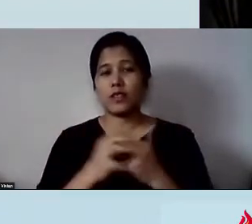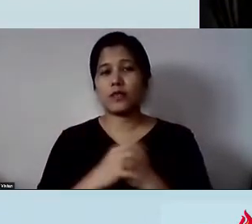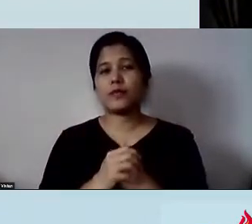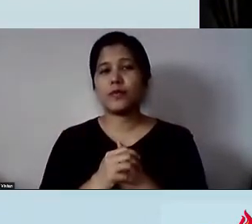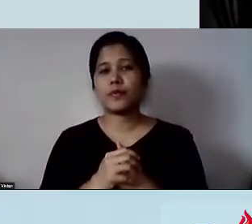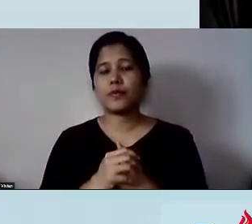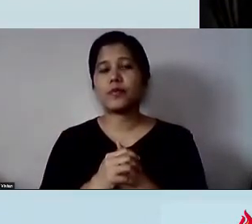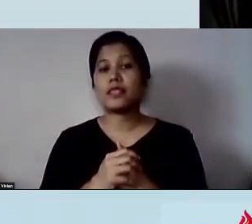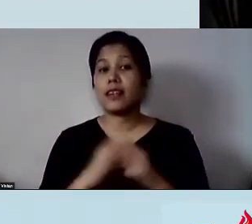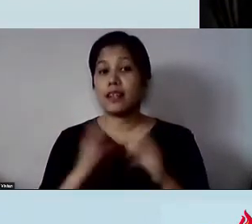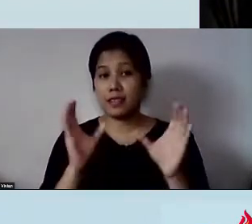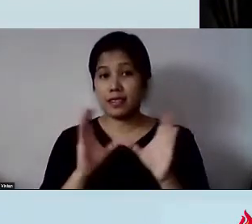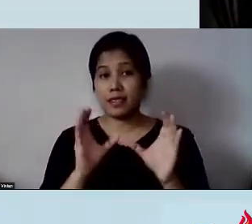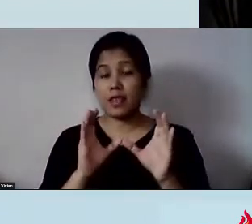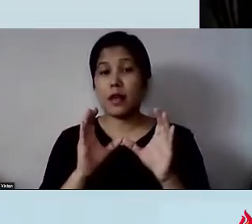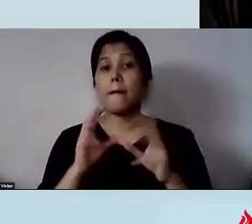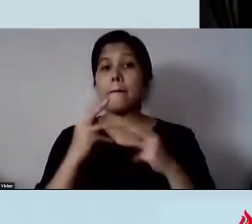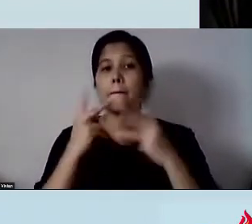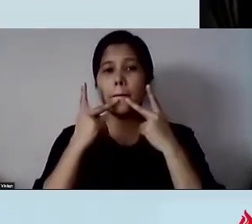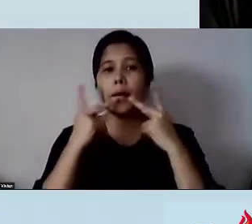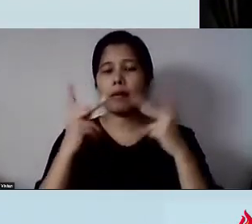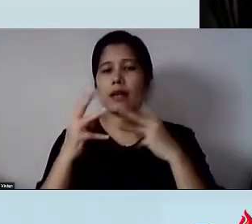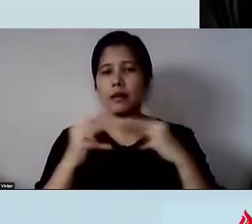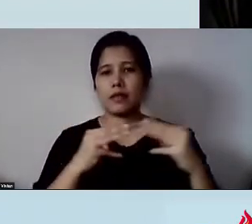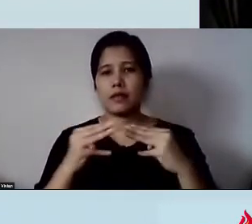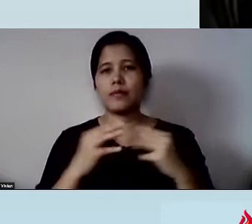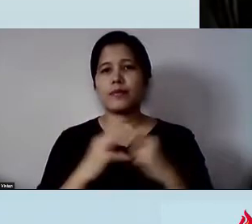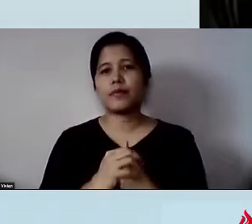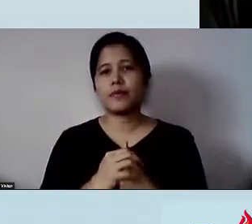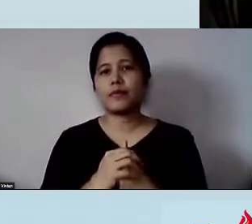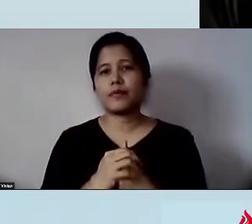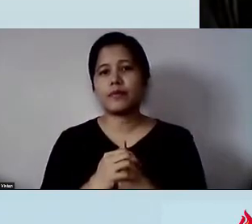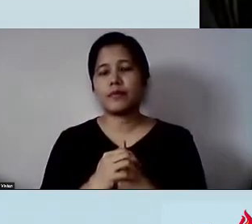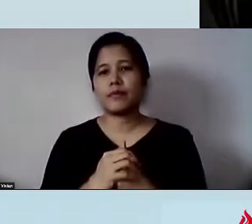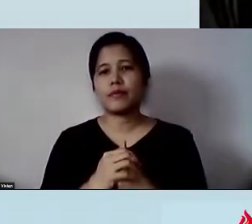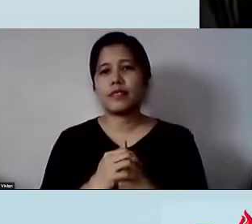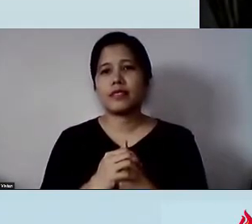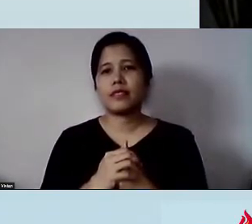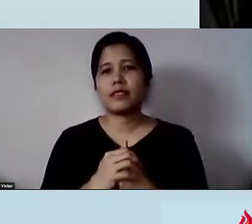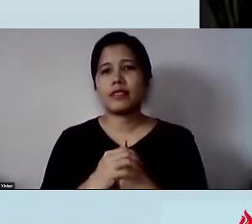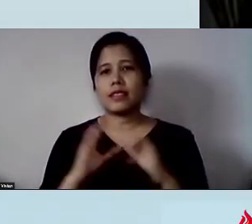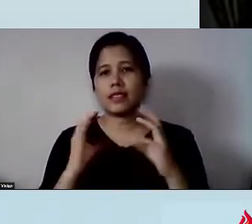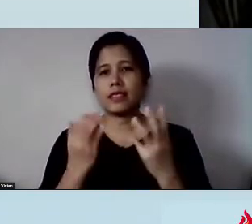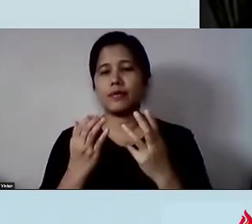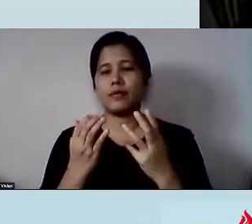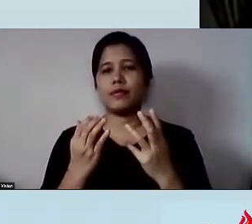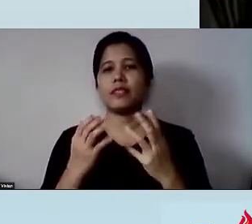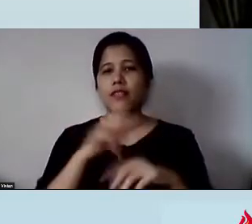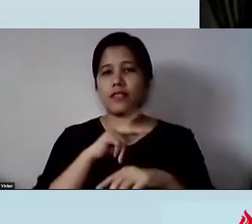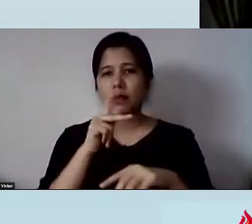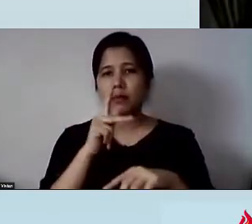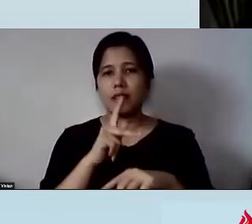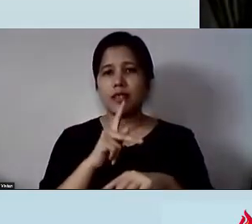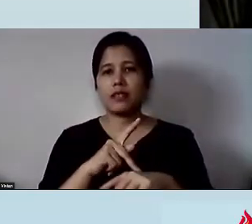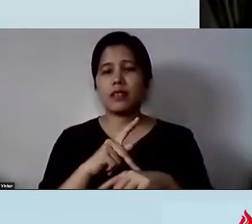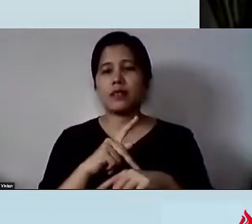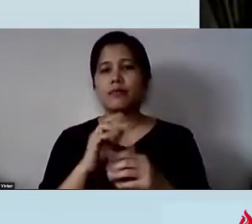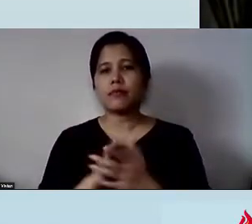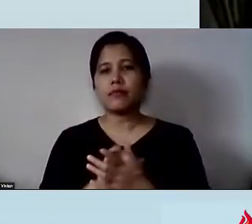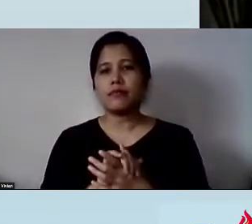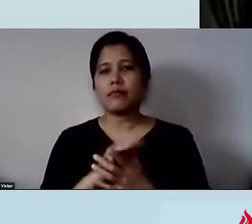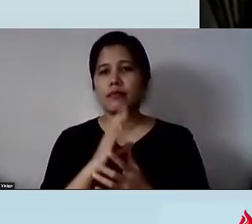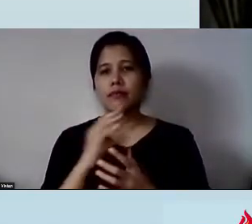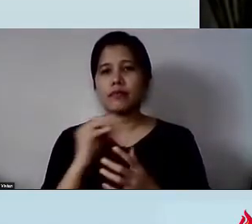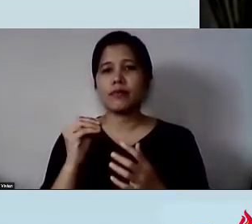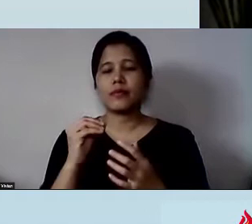a certificate in public management development program, middle manager's class, Development Academy of the Philippines. And